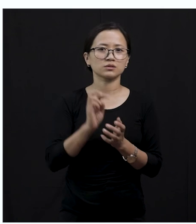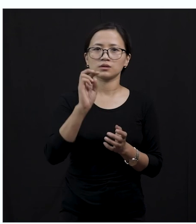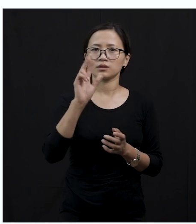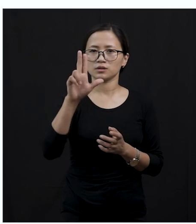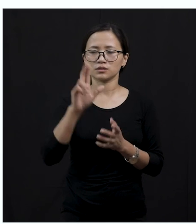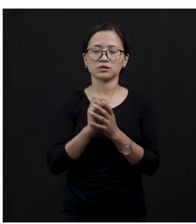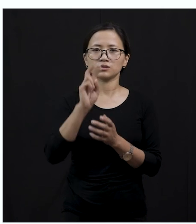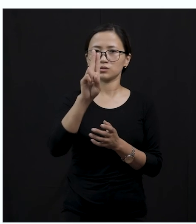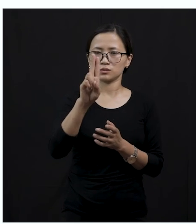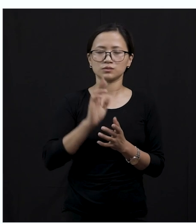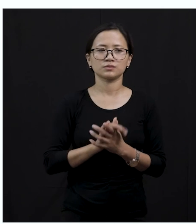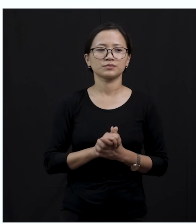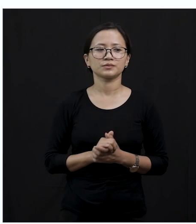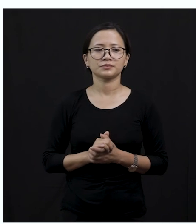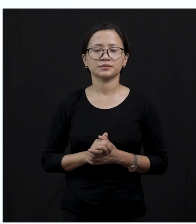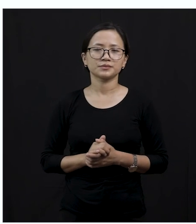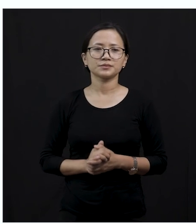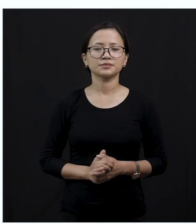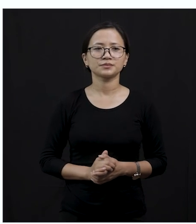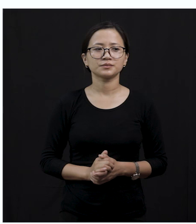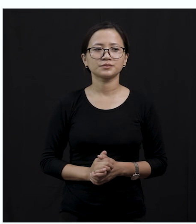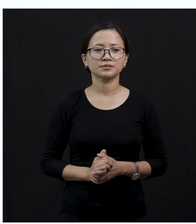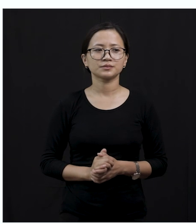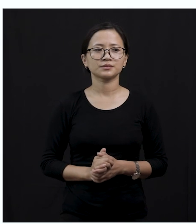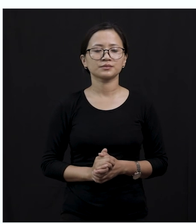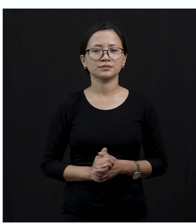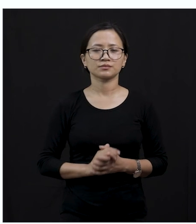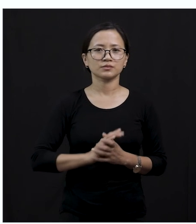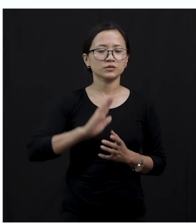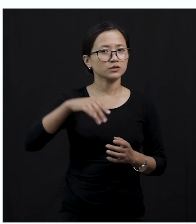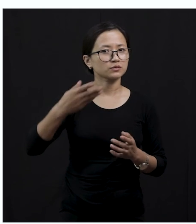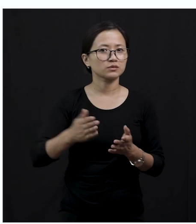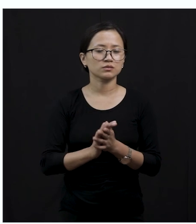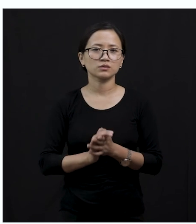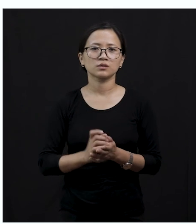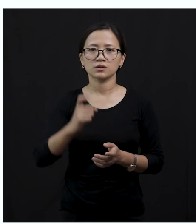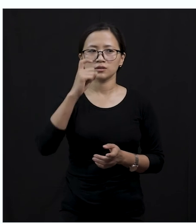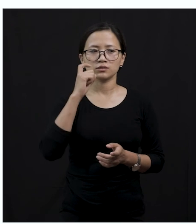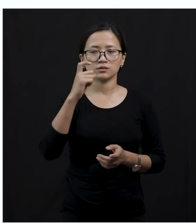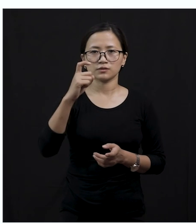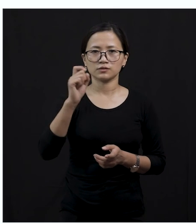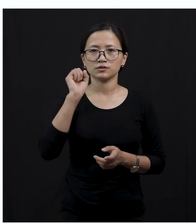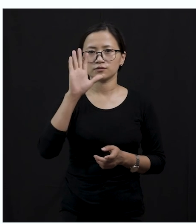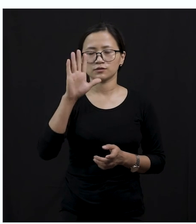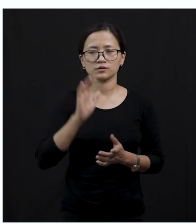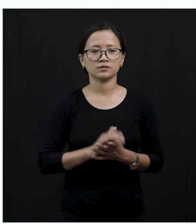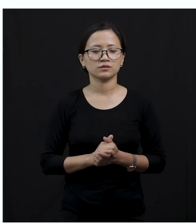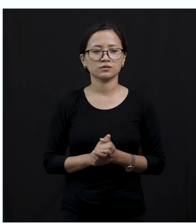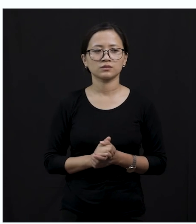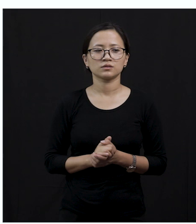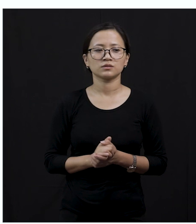is 82. So we will write 82. And after 82, the last remaining number is